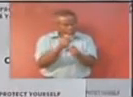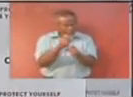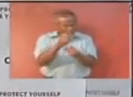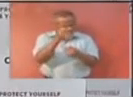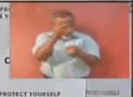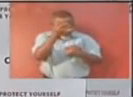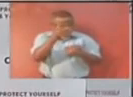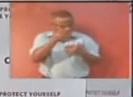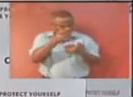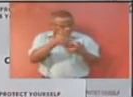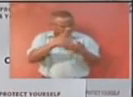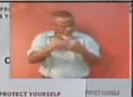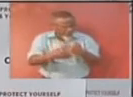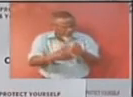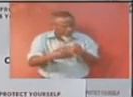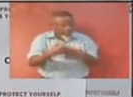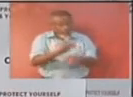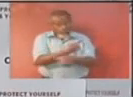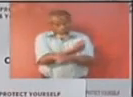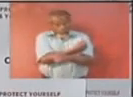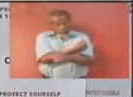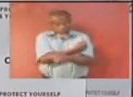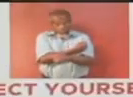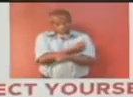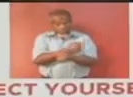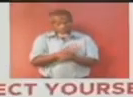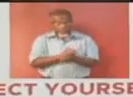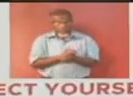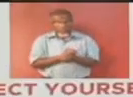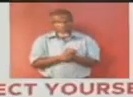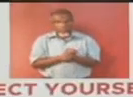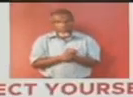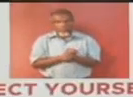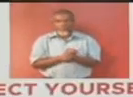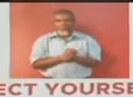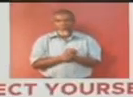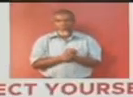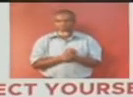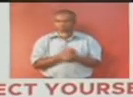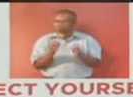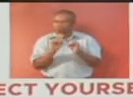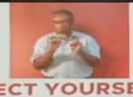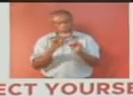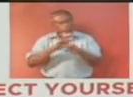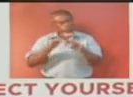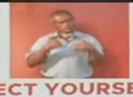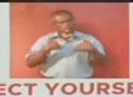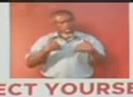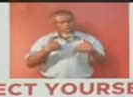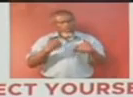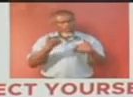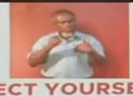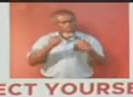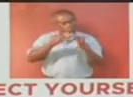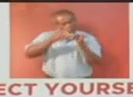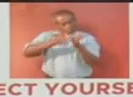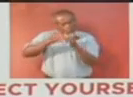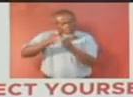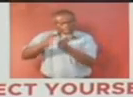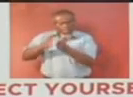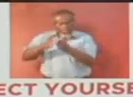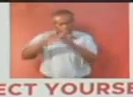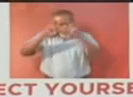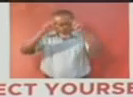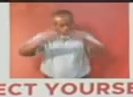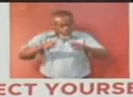Okay, so in respect to the first question, no, there is no current plan, neither locally nor globally, to test